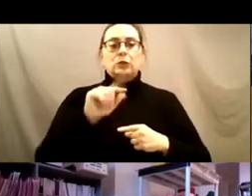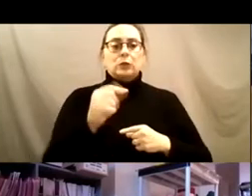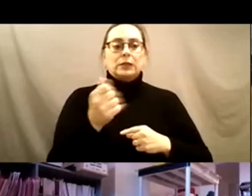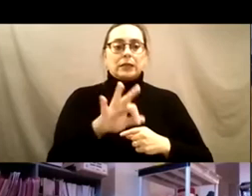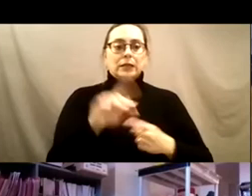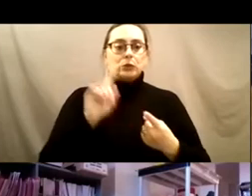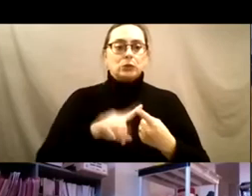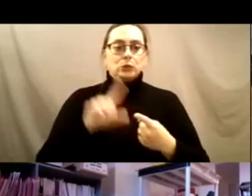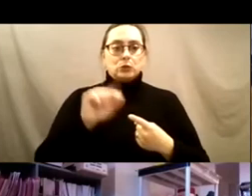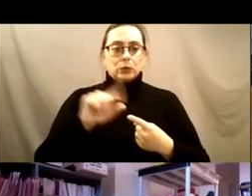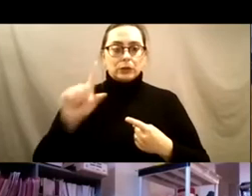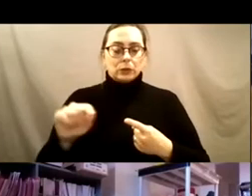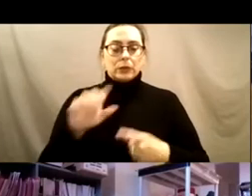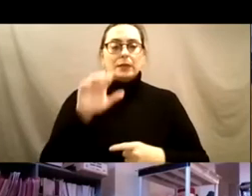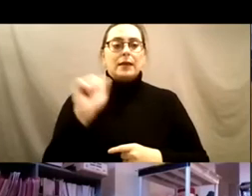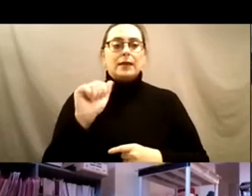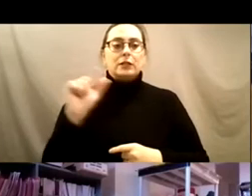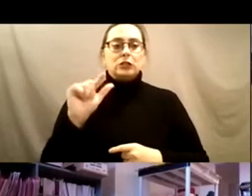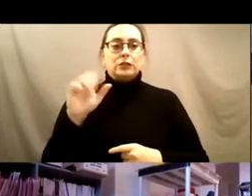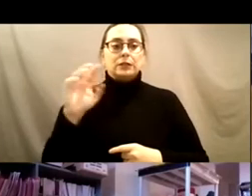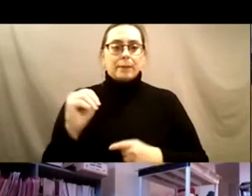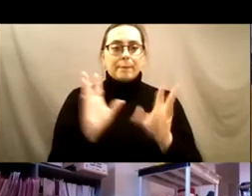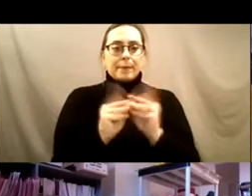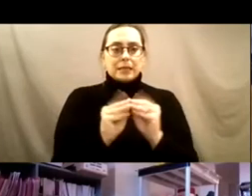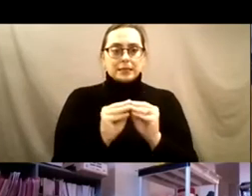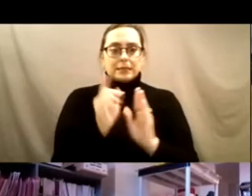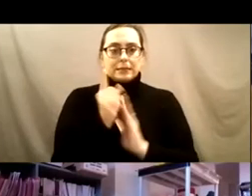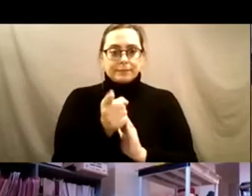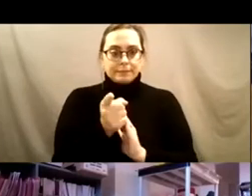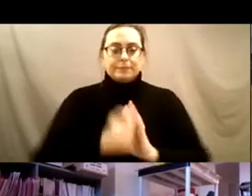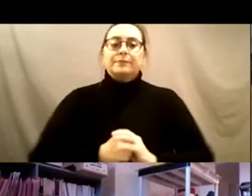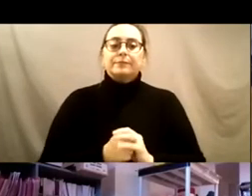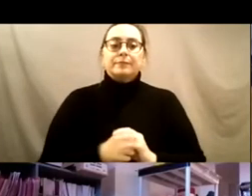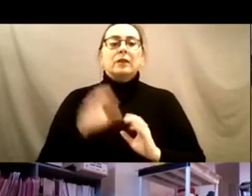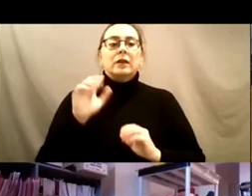2019-2020 AGM minutes. Andrea?